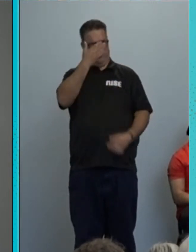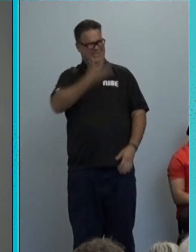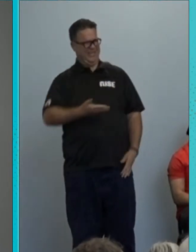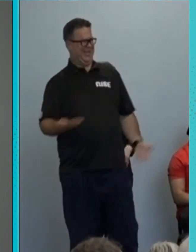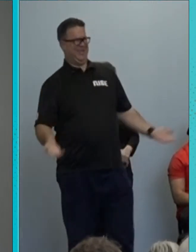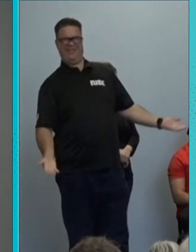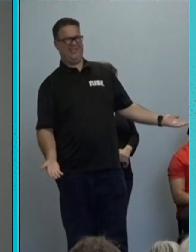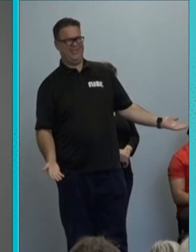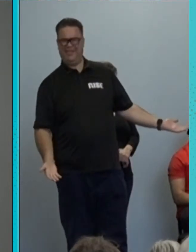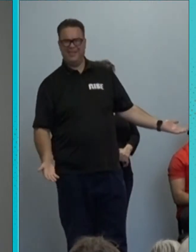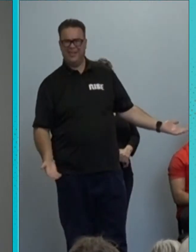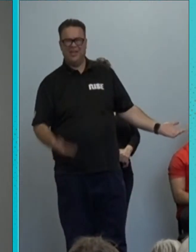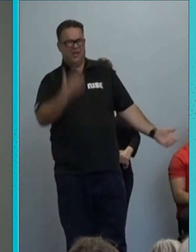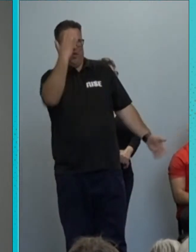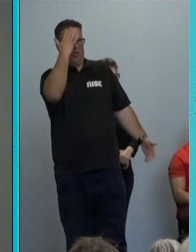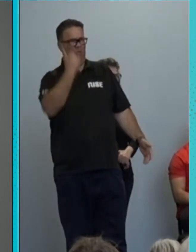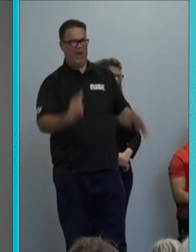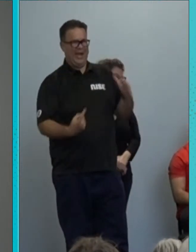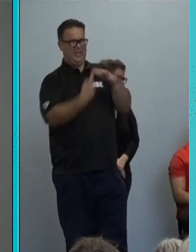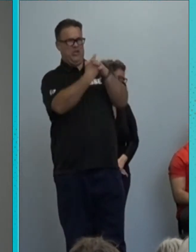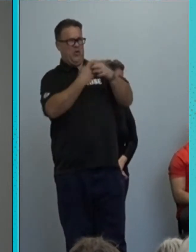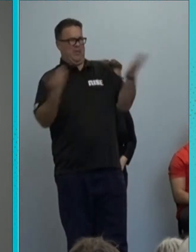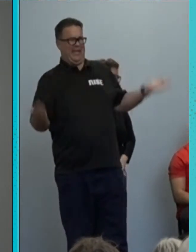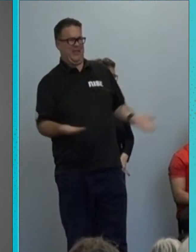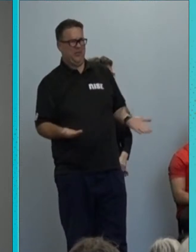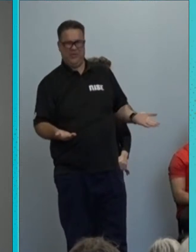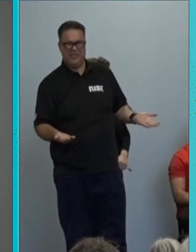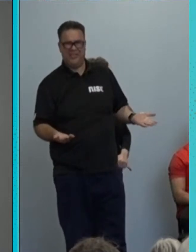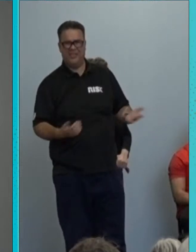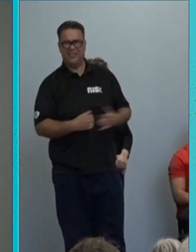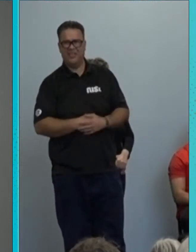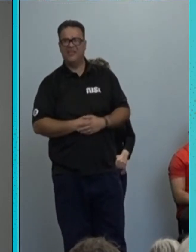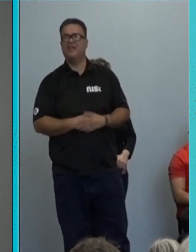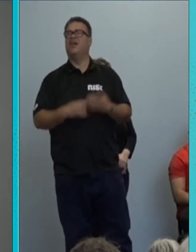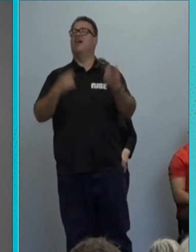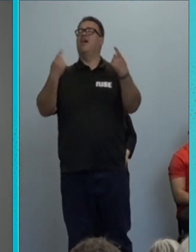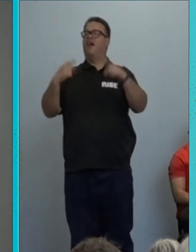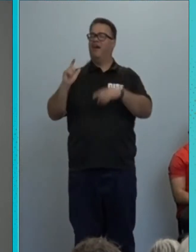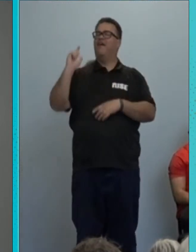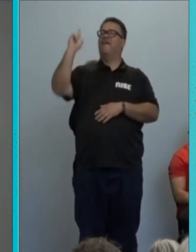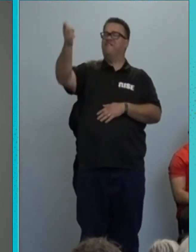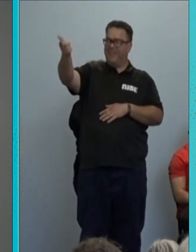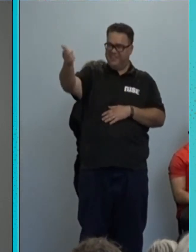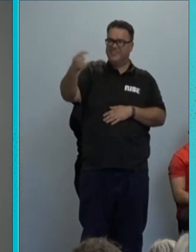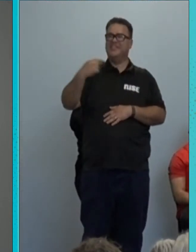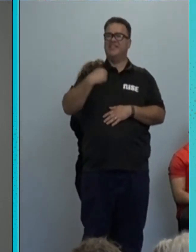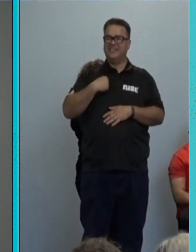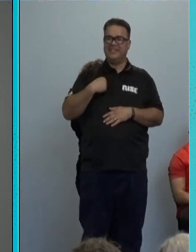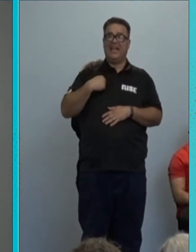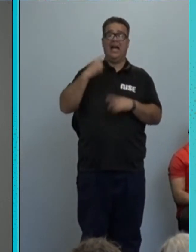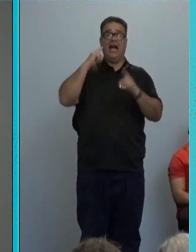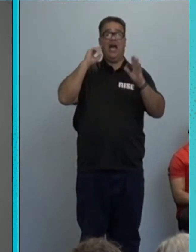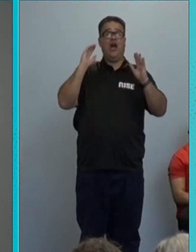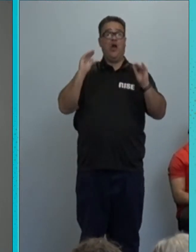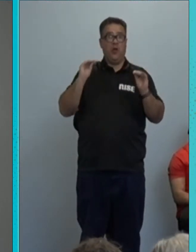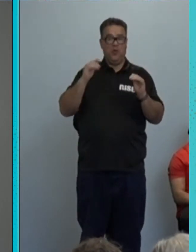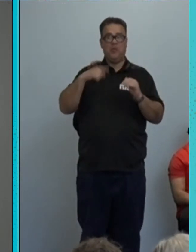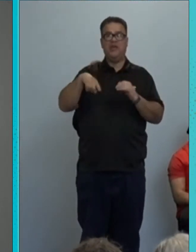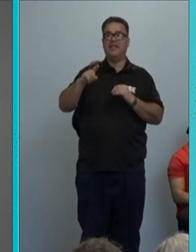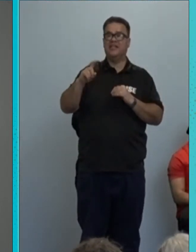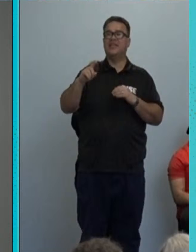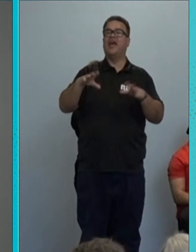this person and why is he here? And then eventually, I hope